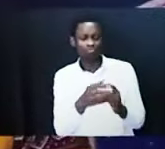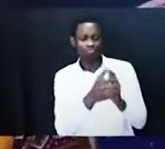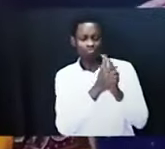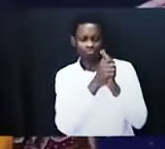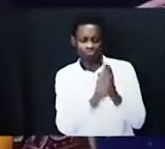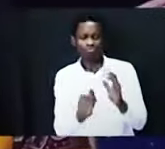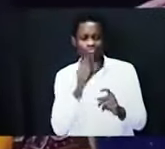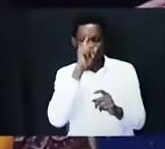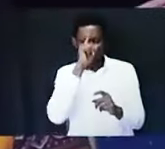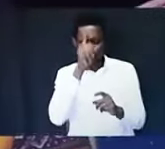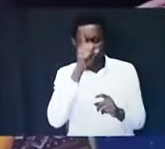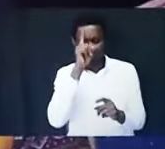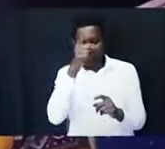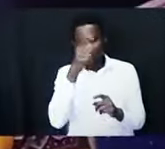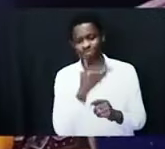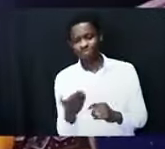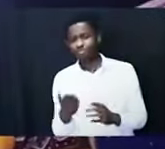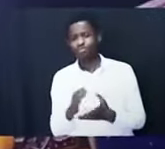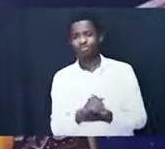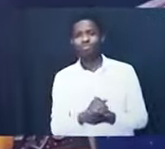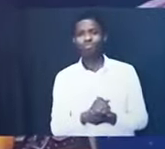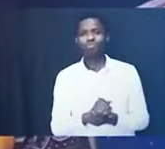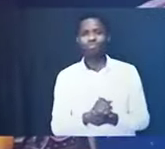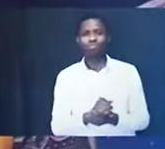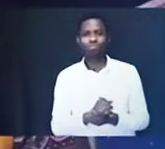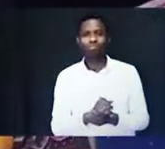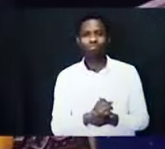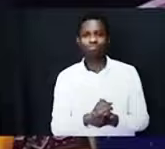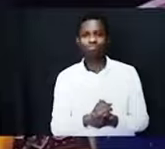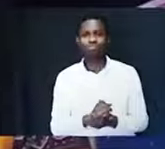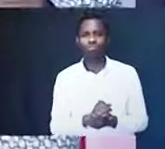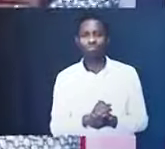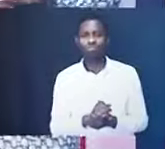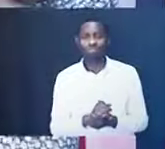things. This is not Adum. This is